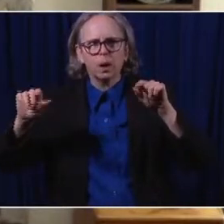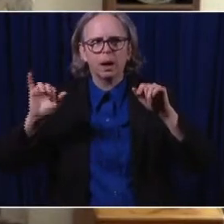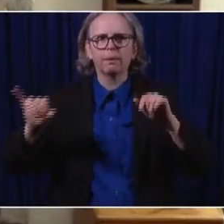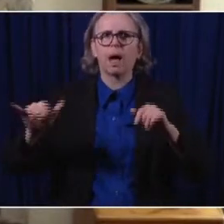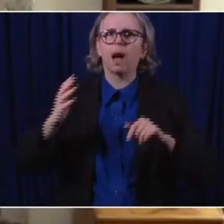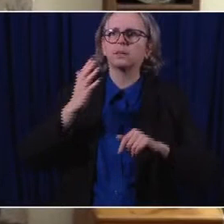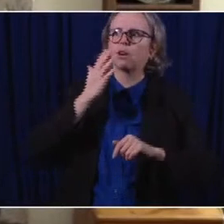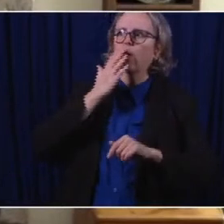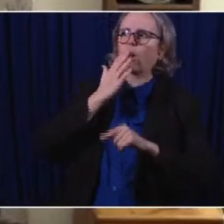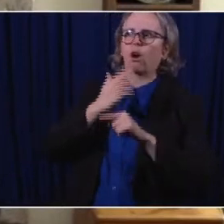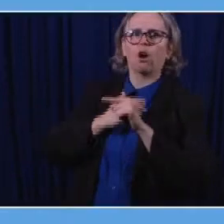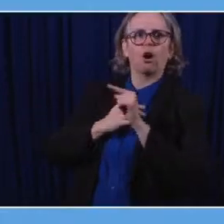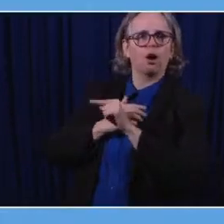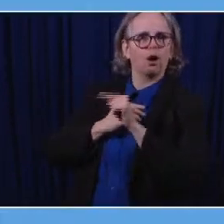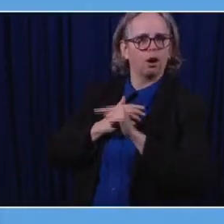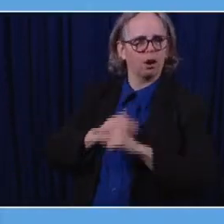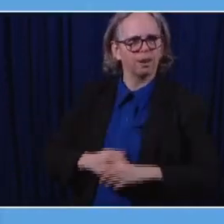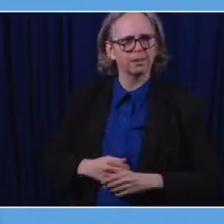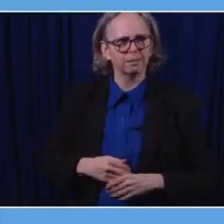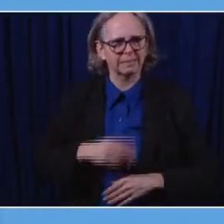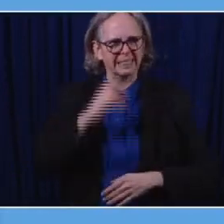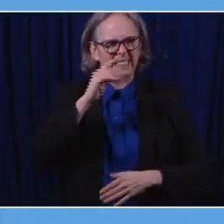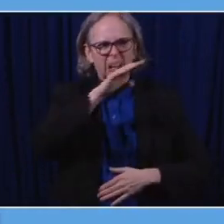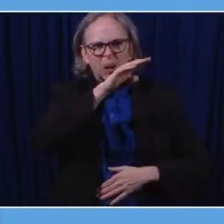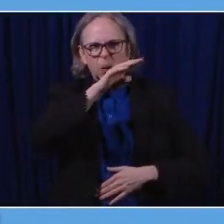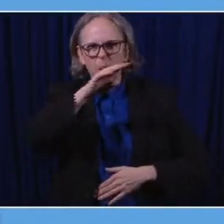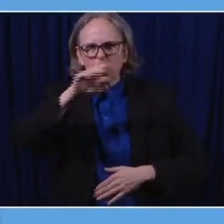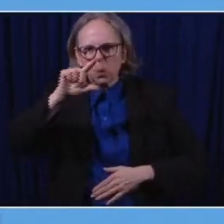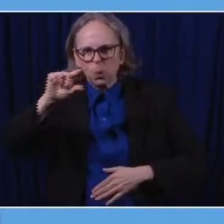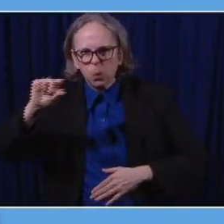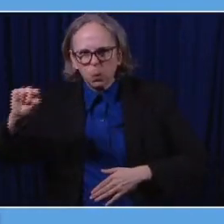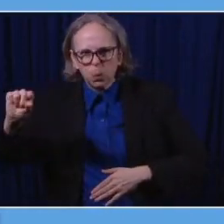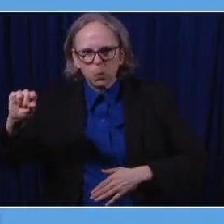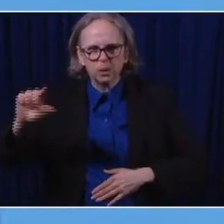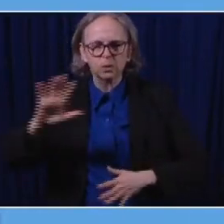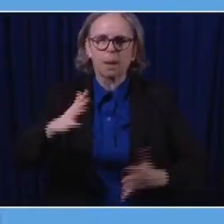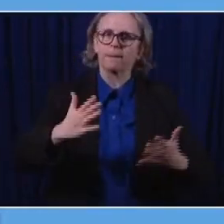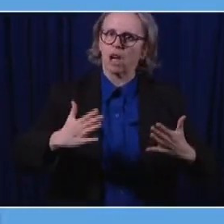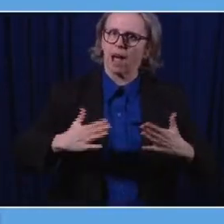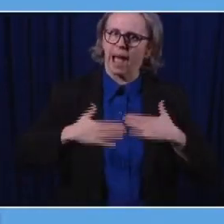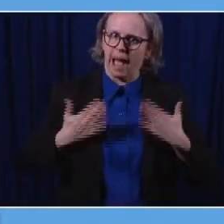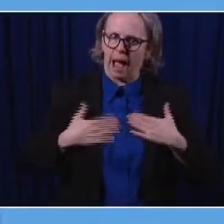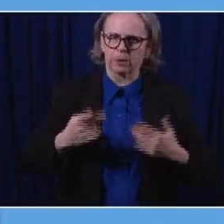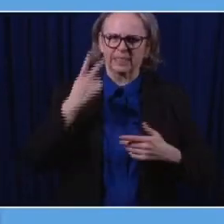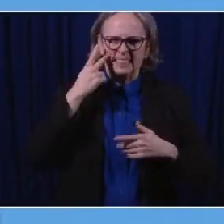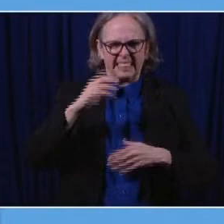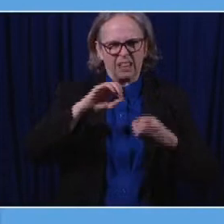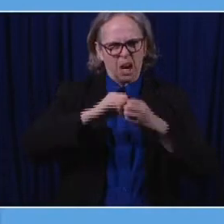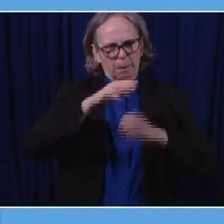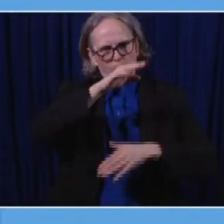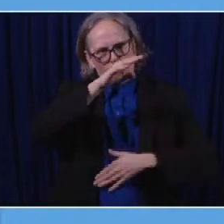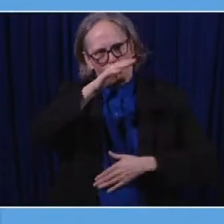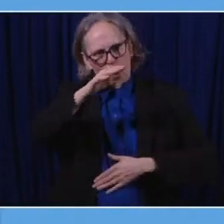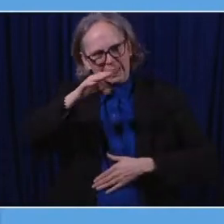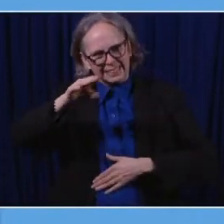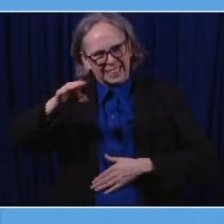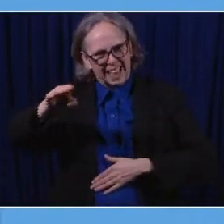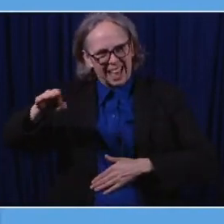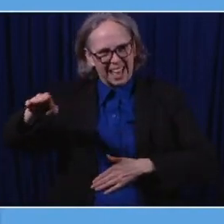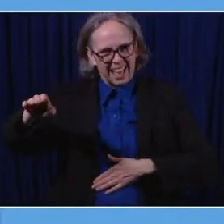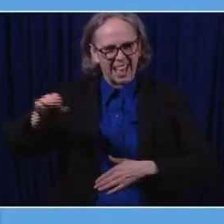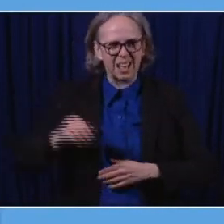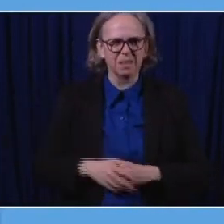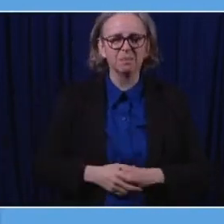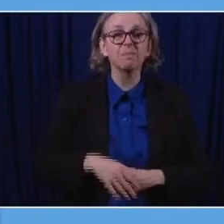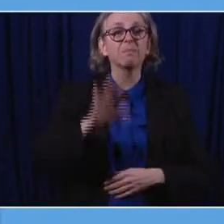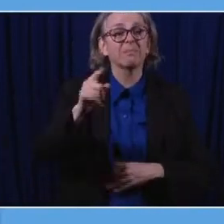see the numbers are dropping. And we're very, very happy, with that. We announced a week